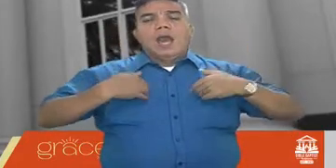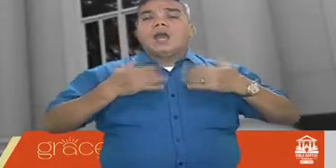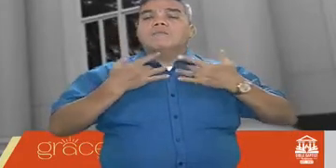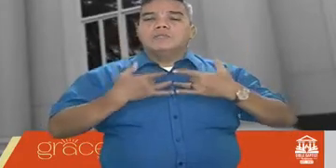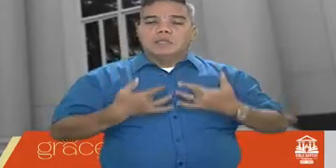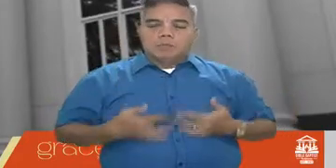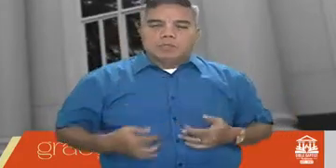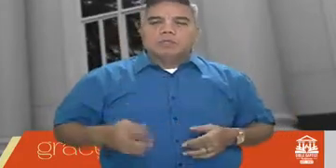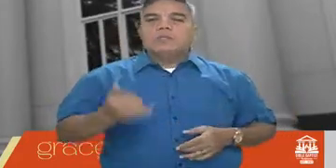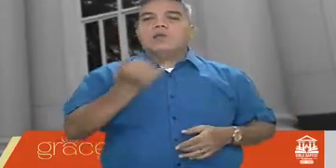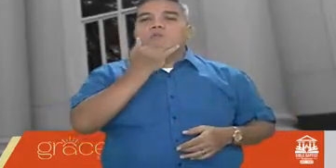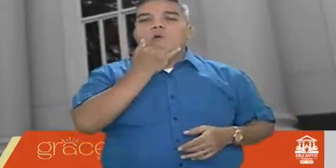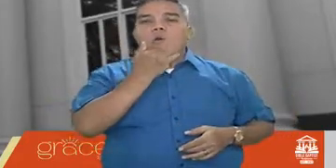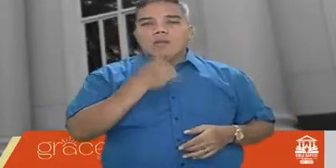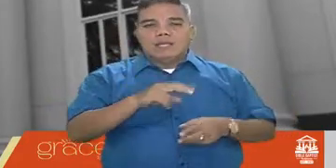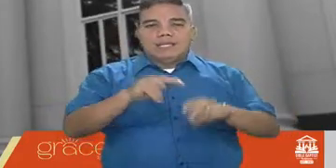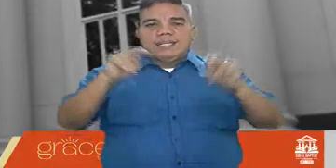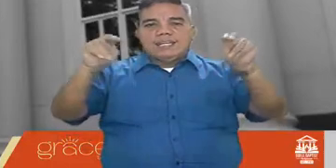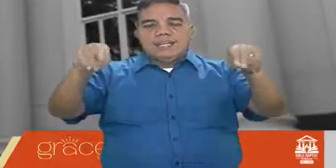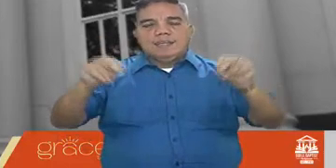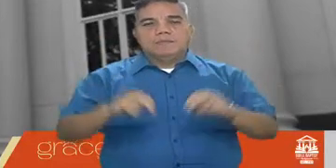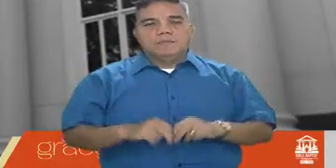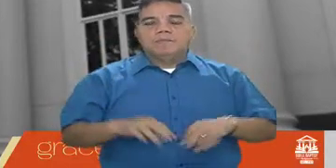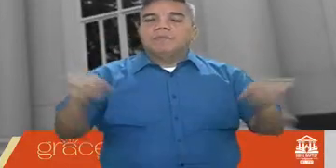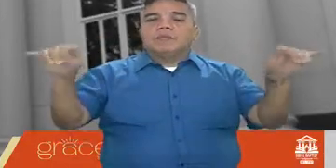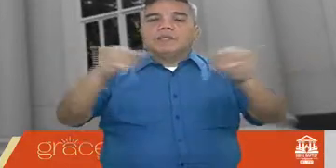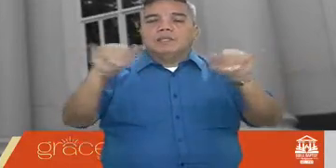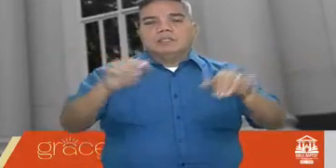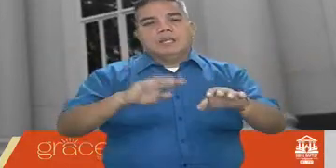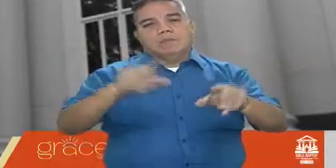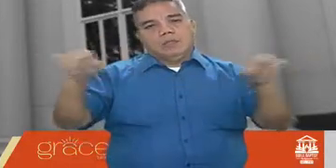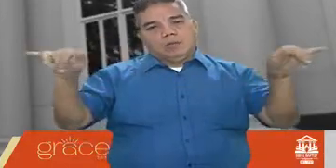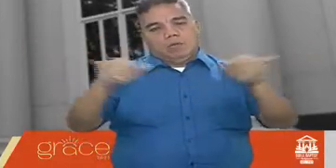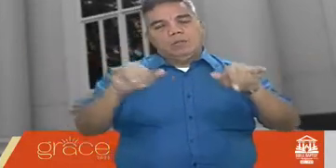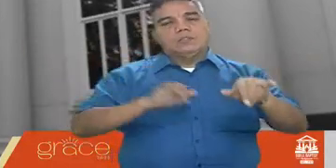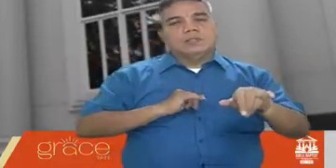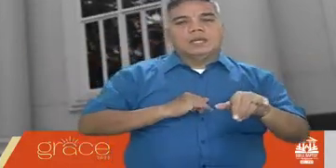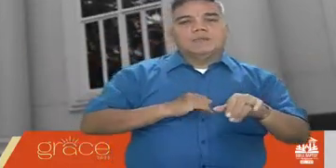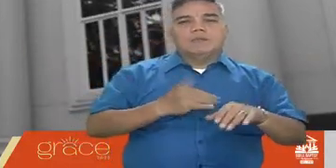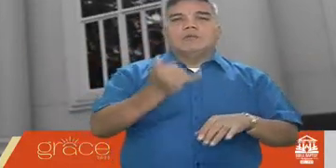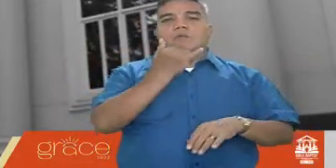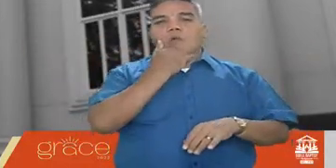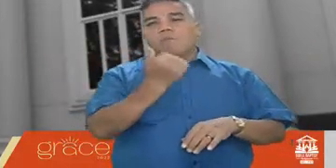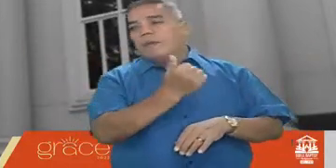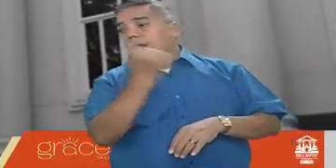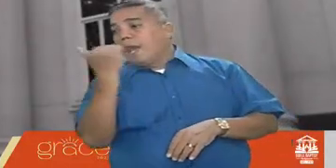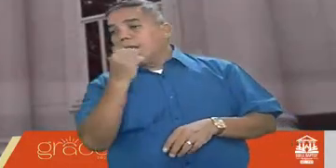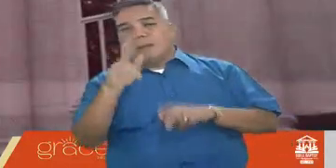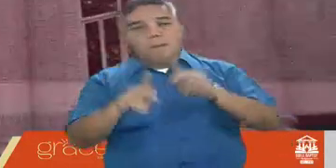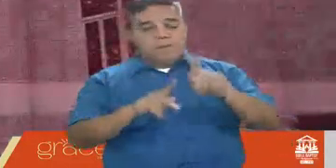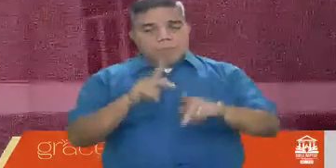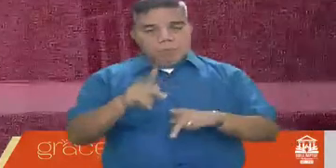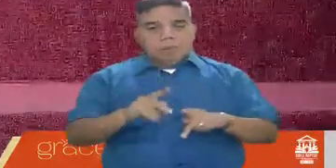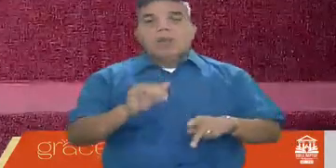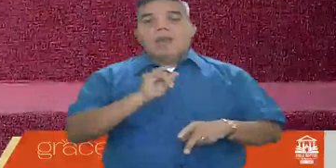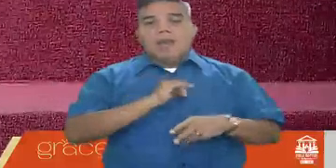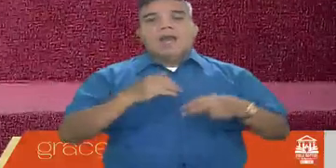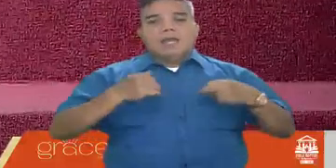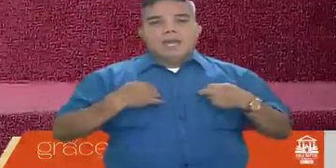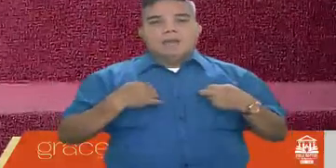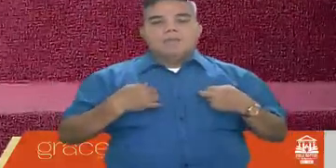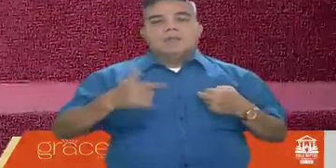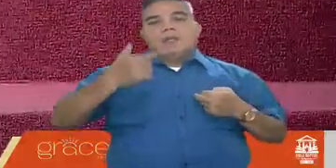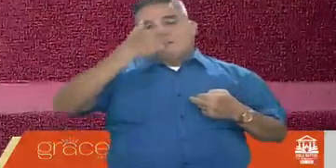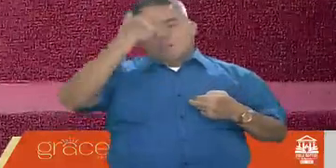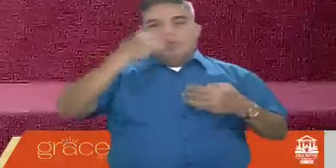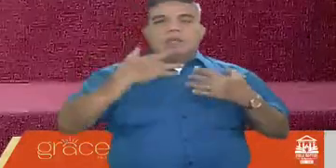have disappointed me, have wronged me. In the same way that also I have wronged other people, and I have